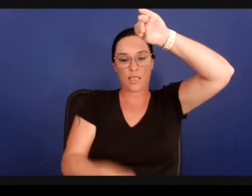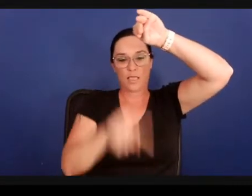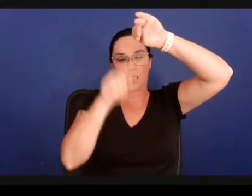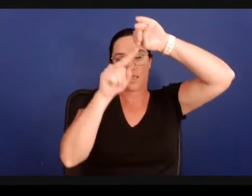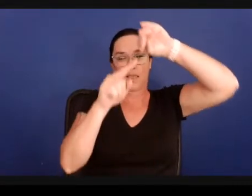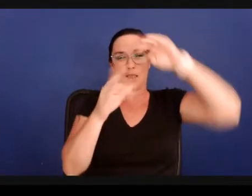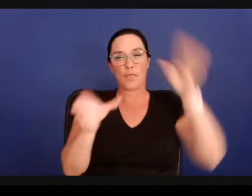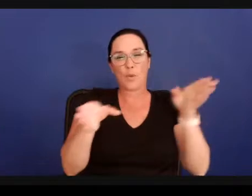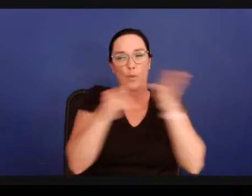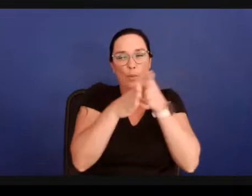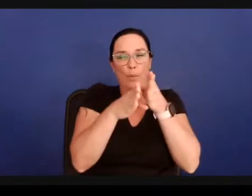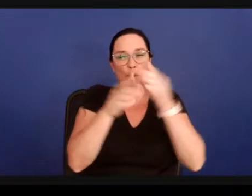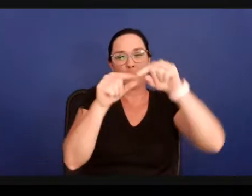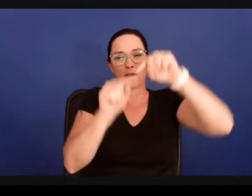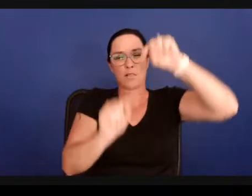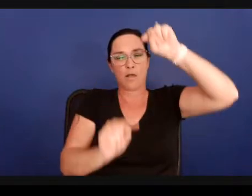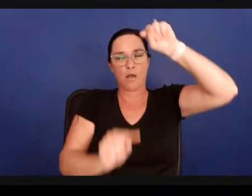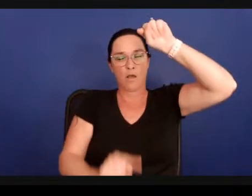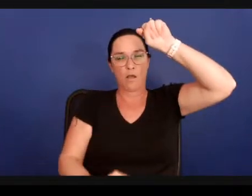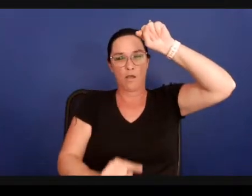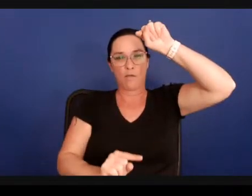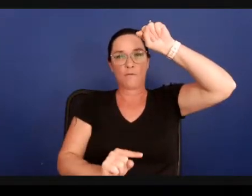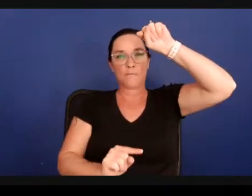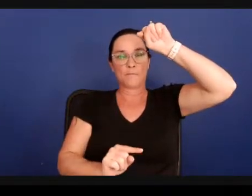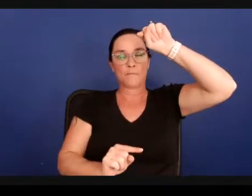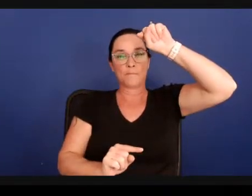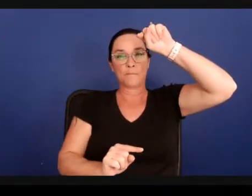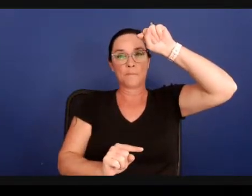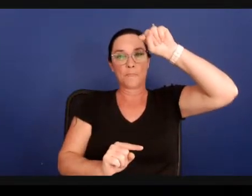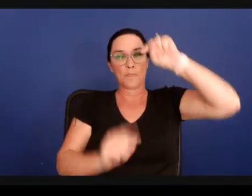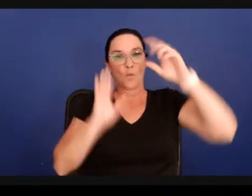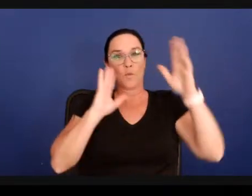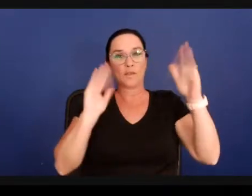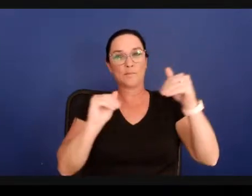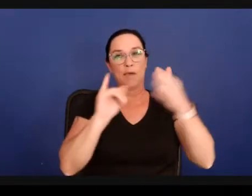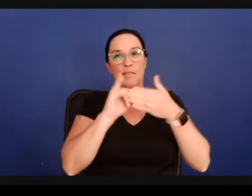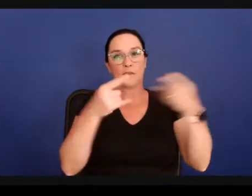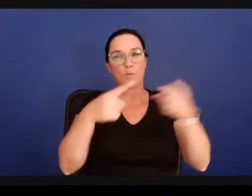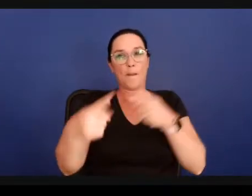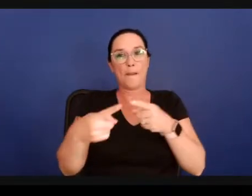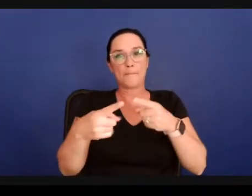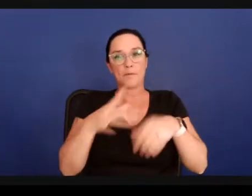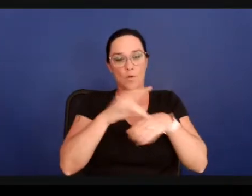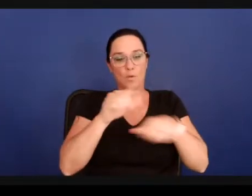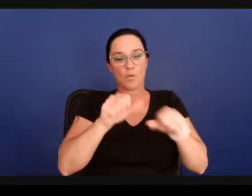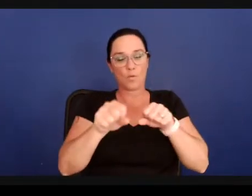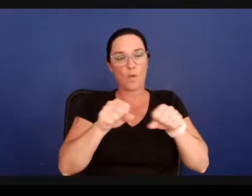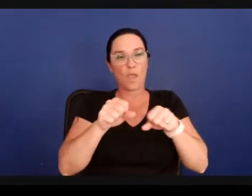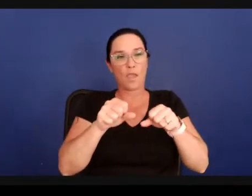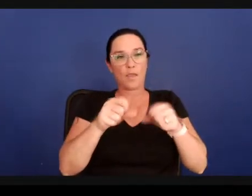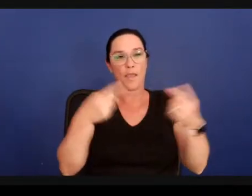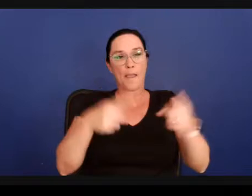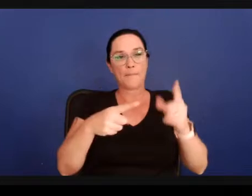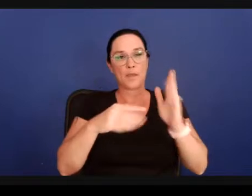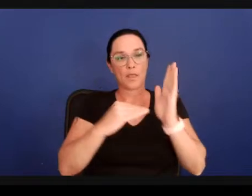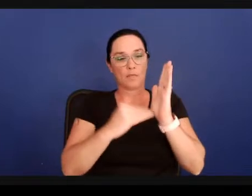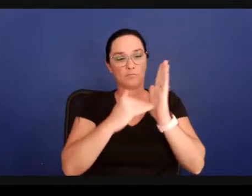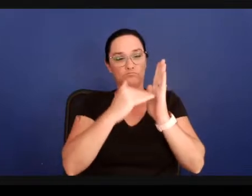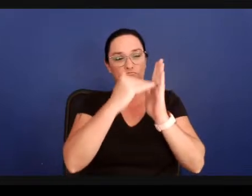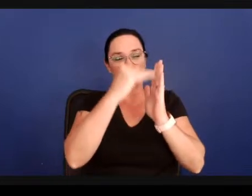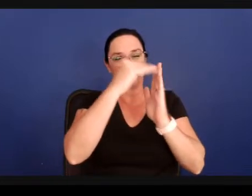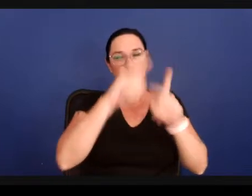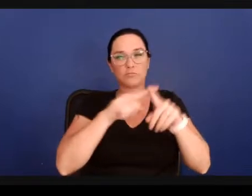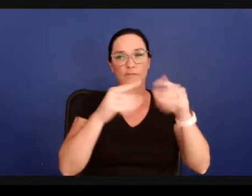skinny. And you'd expect it to activate across a range of depths here. So that's further to